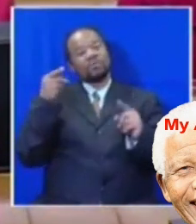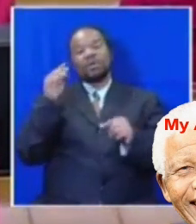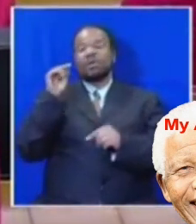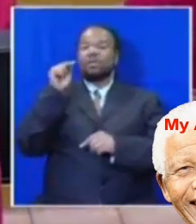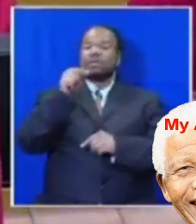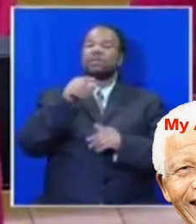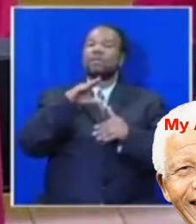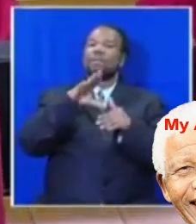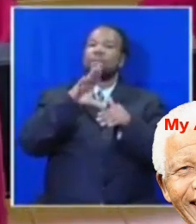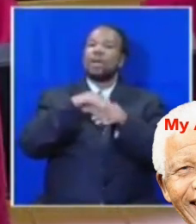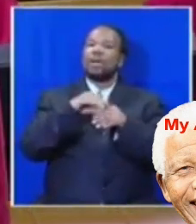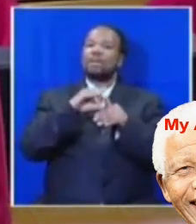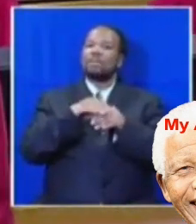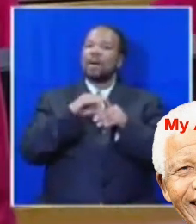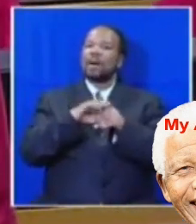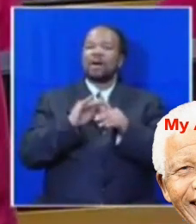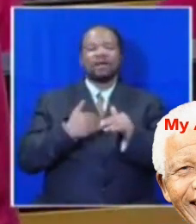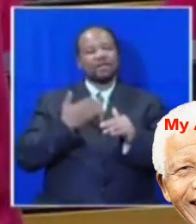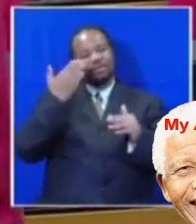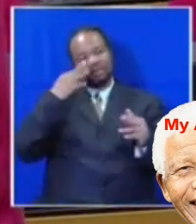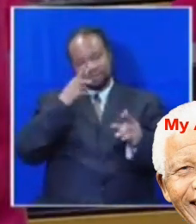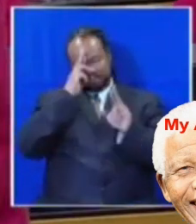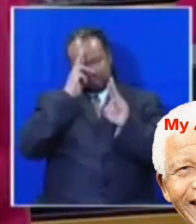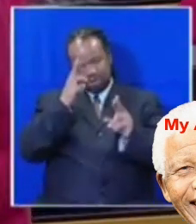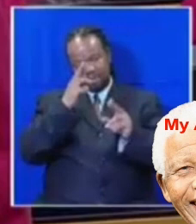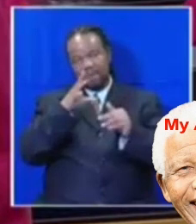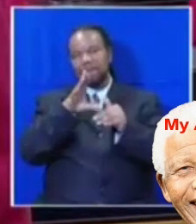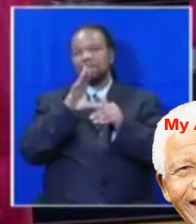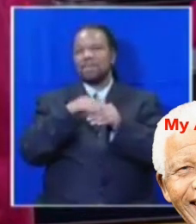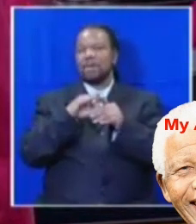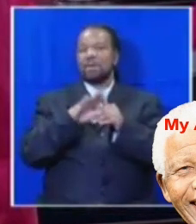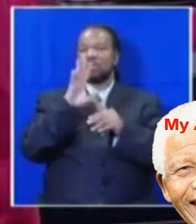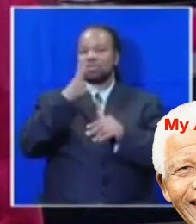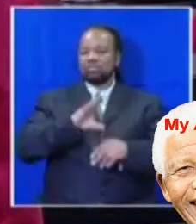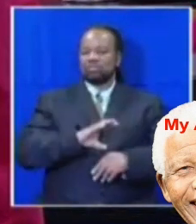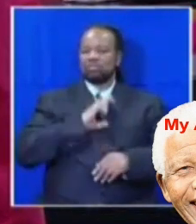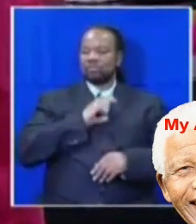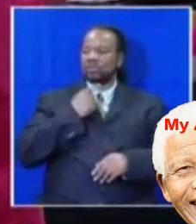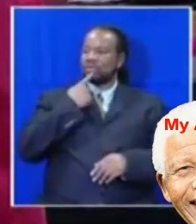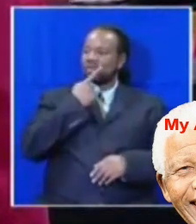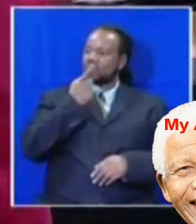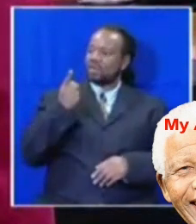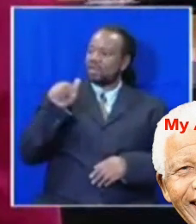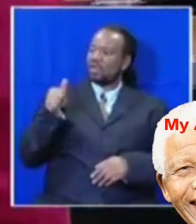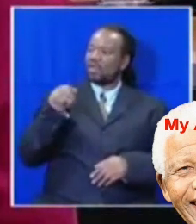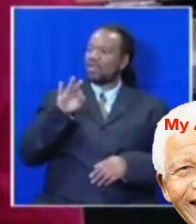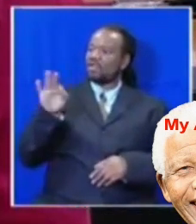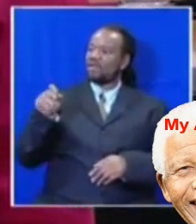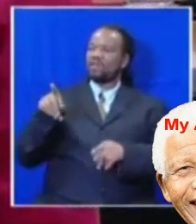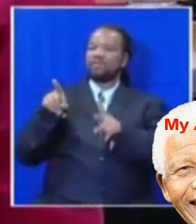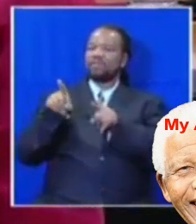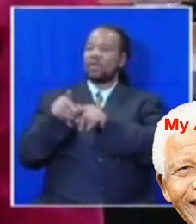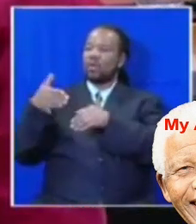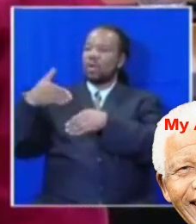us to refer to him as an honorable member has got the guts to refer to EFF as something nearer to Nazi